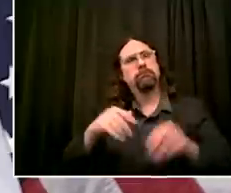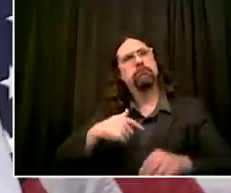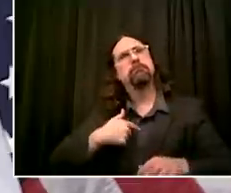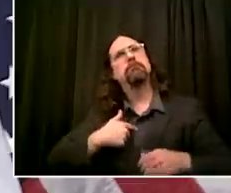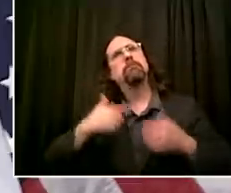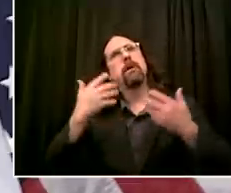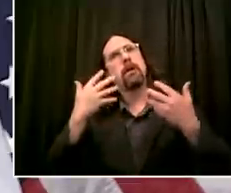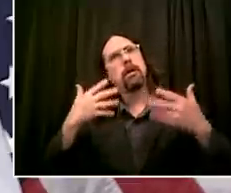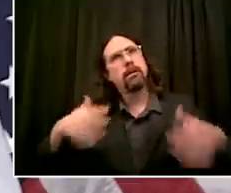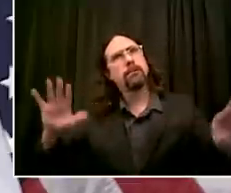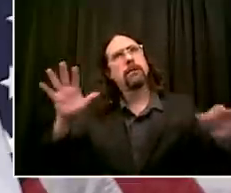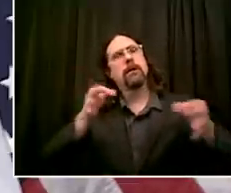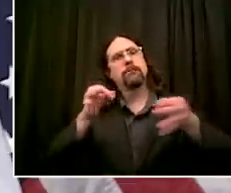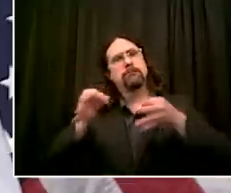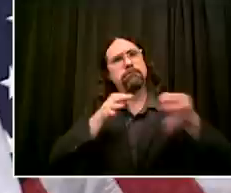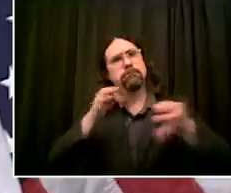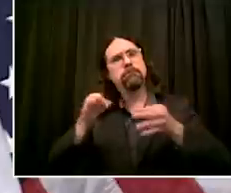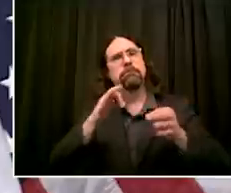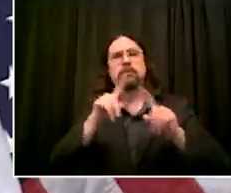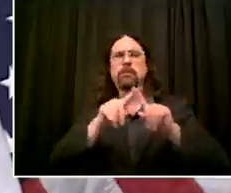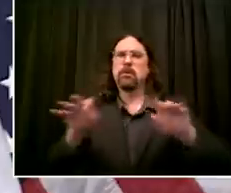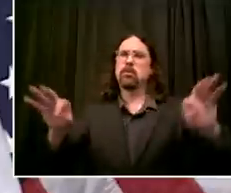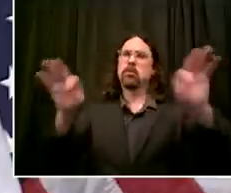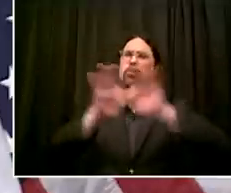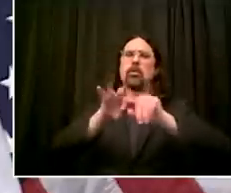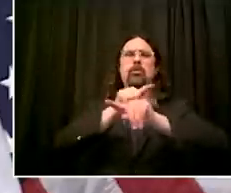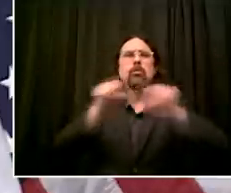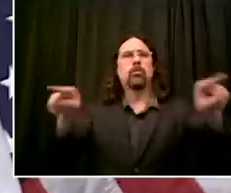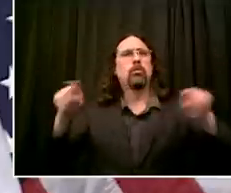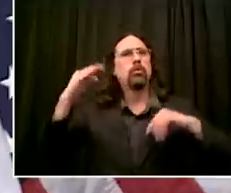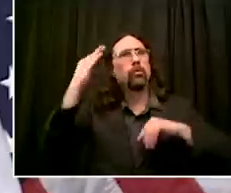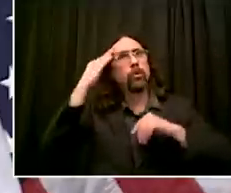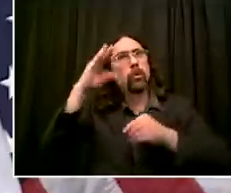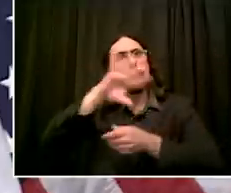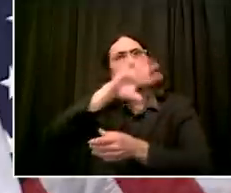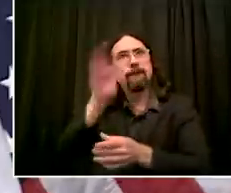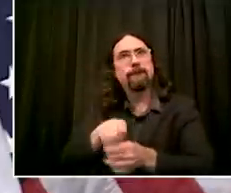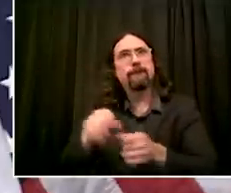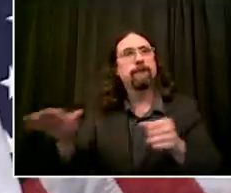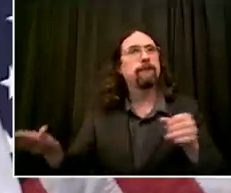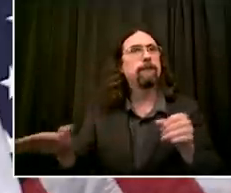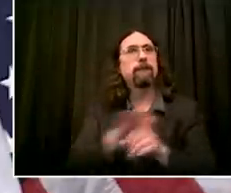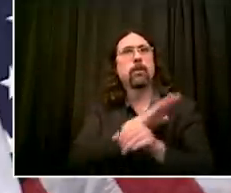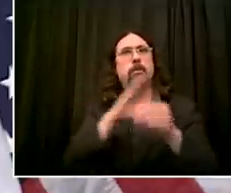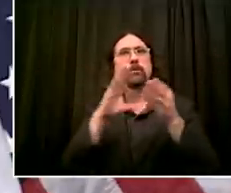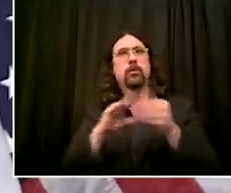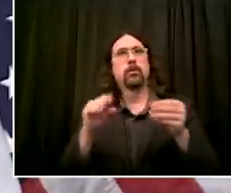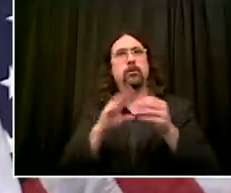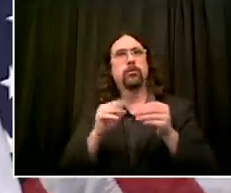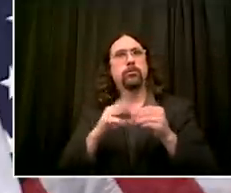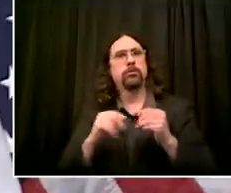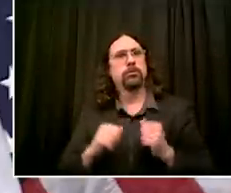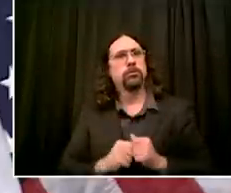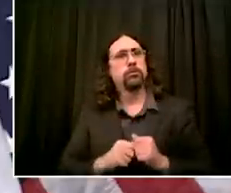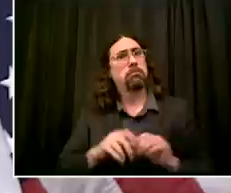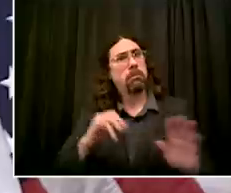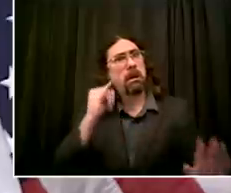then learn more and believe what I said was wrong, I'll always acknowledge that. I'll always say what I really believe is true.